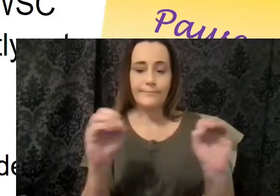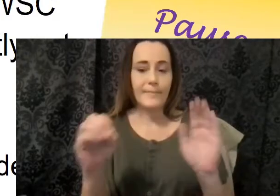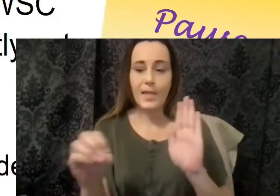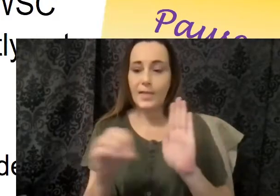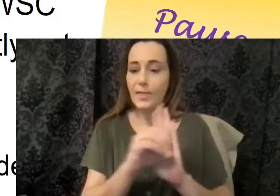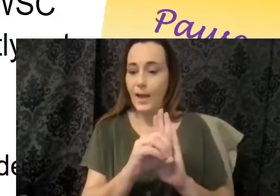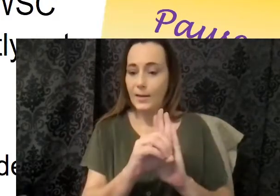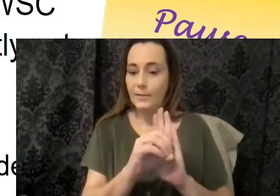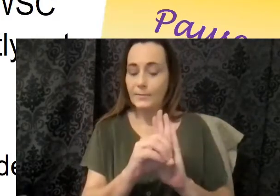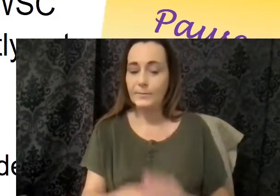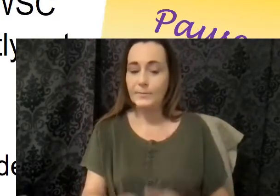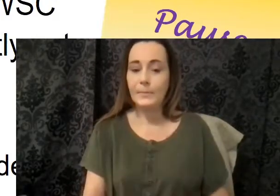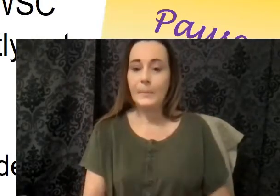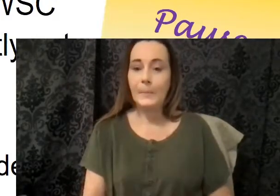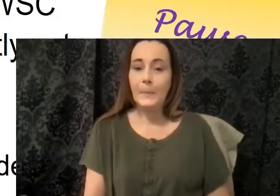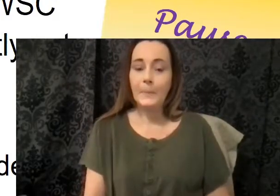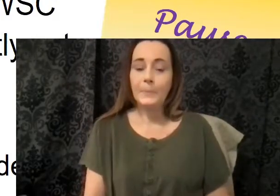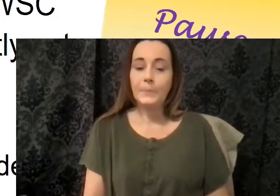So,